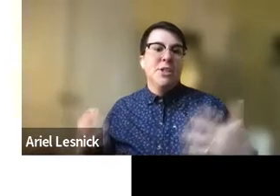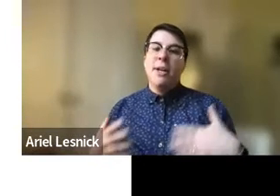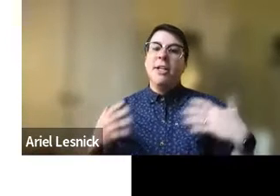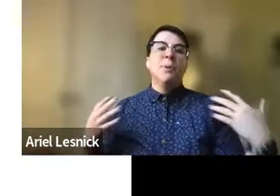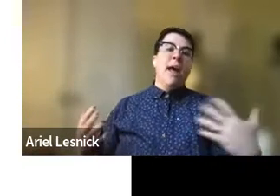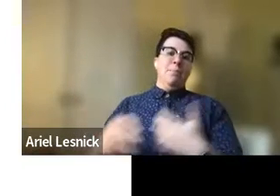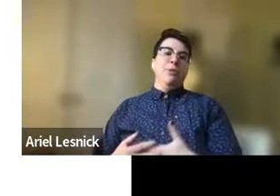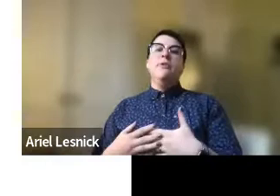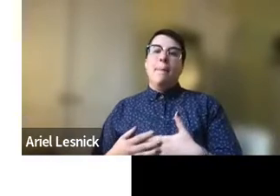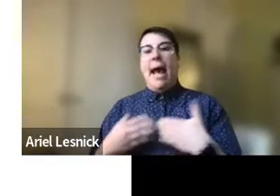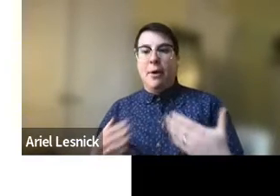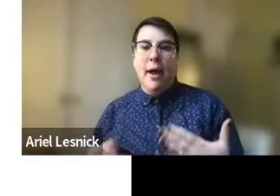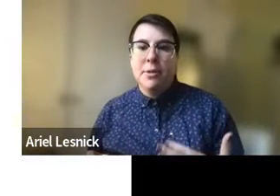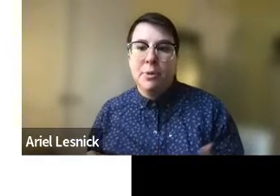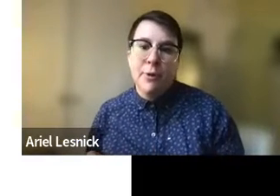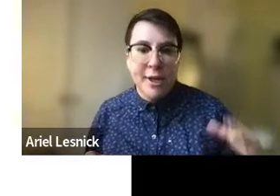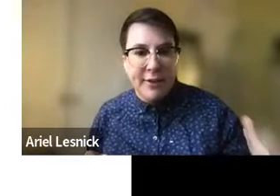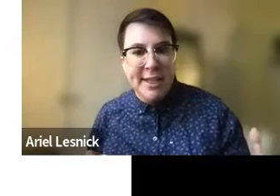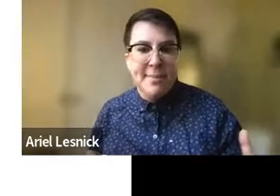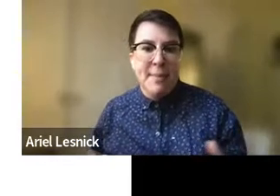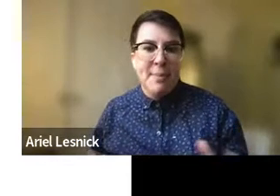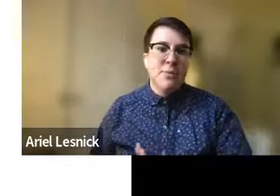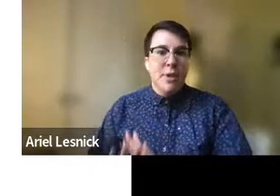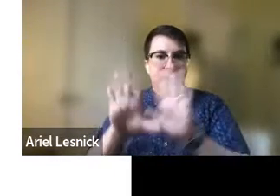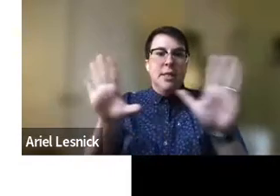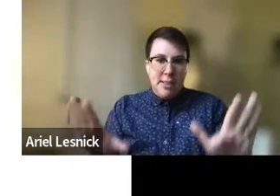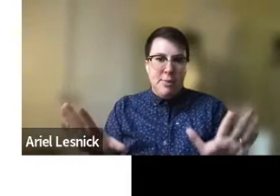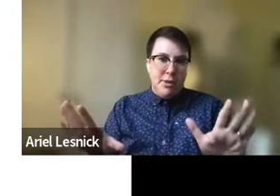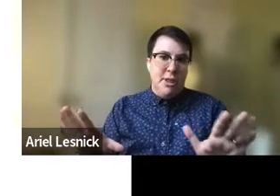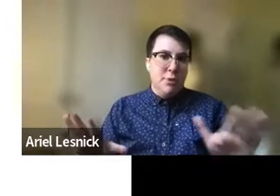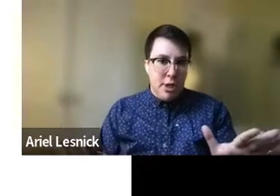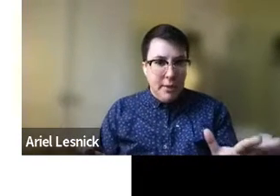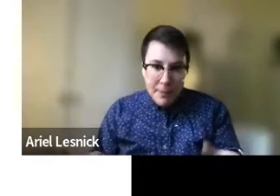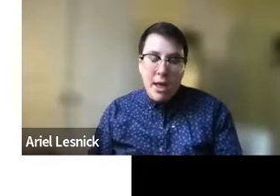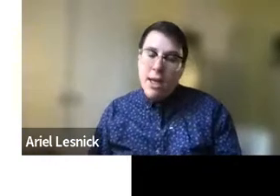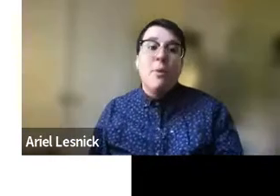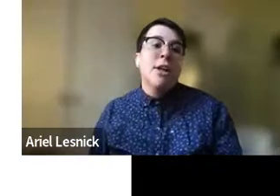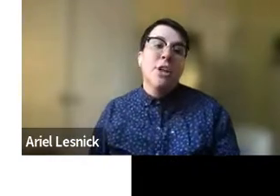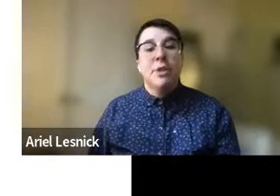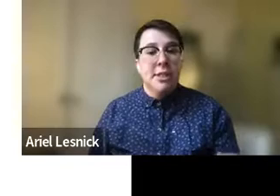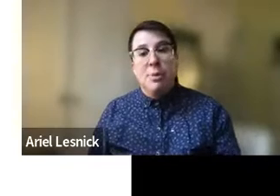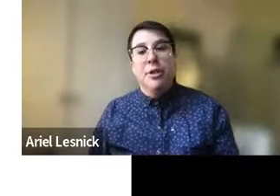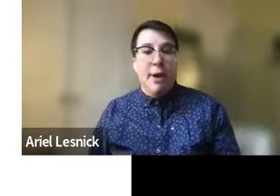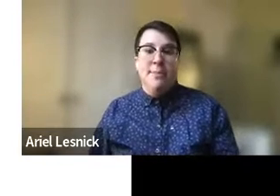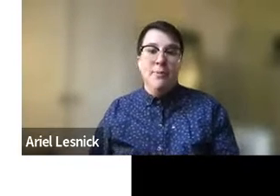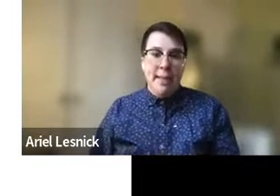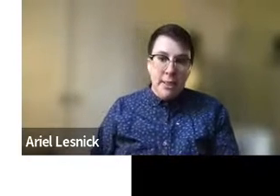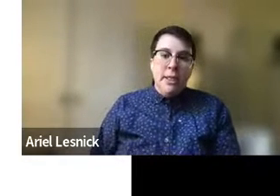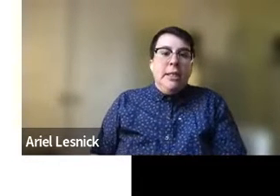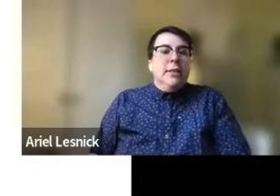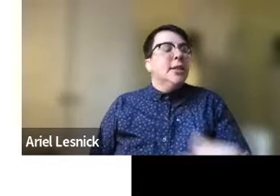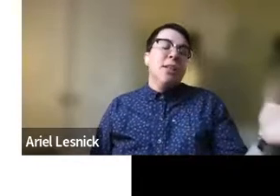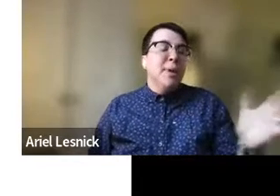Okay, I just wanted to provide a brief background before delving into my position within the disability community. And I want to start with the disability rights